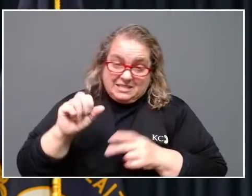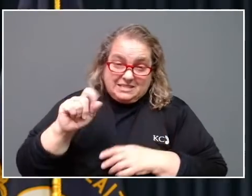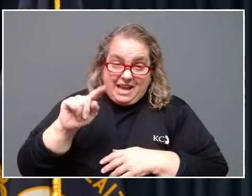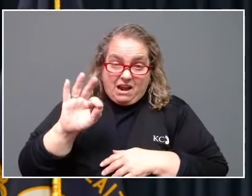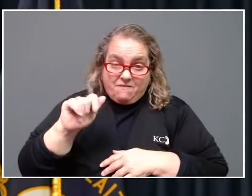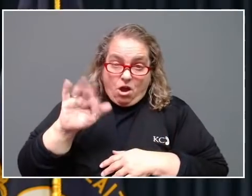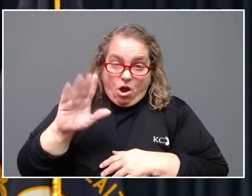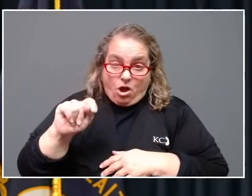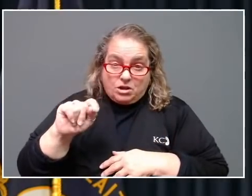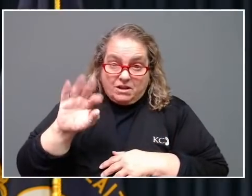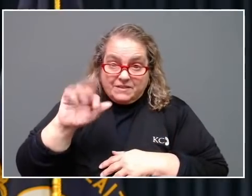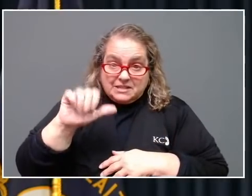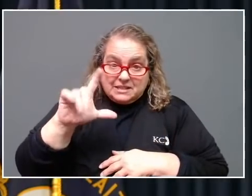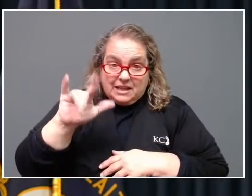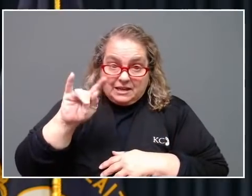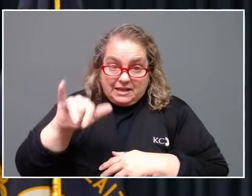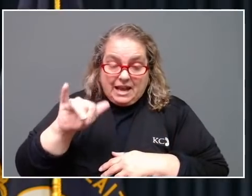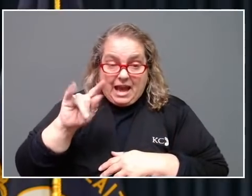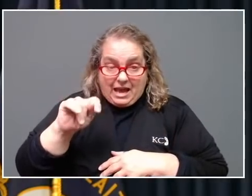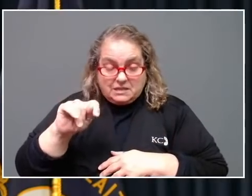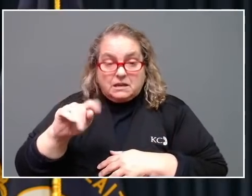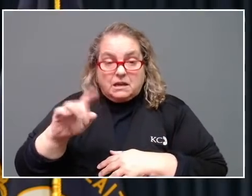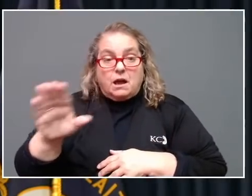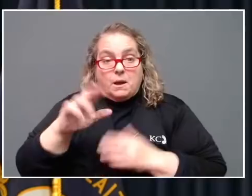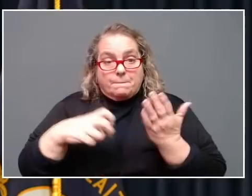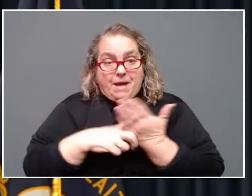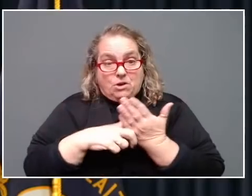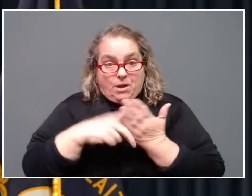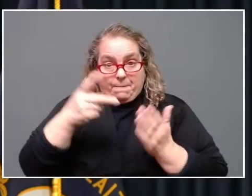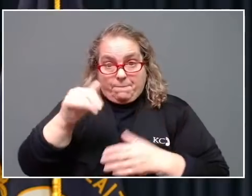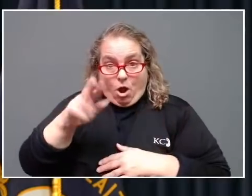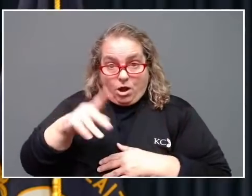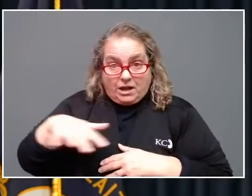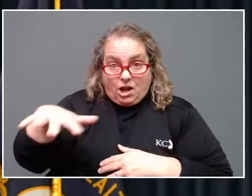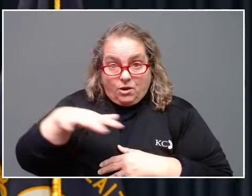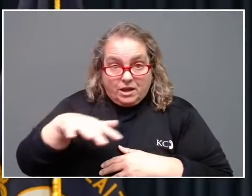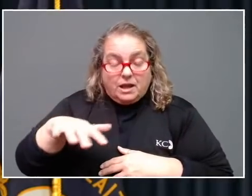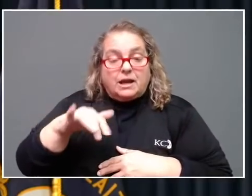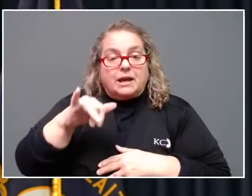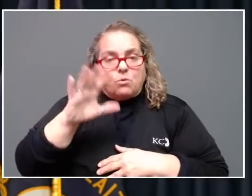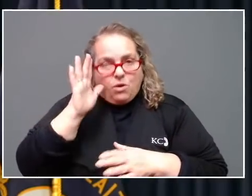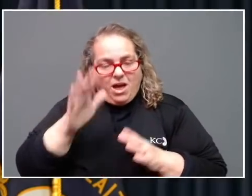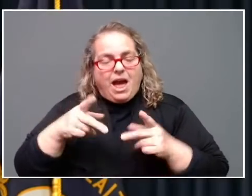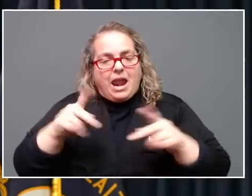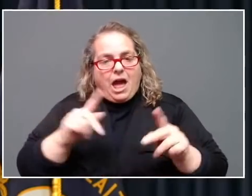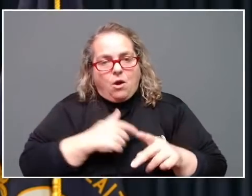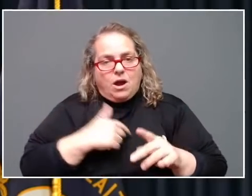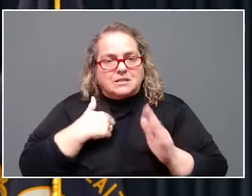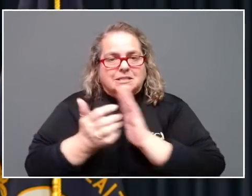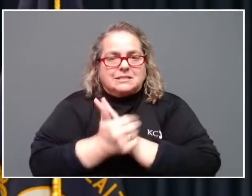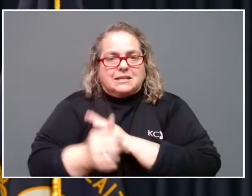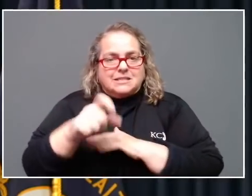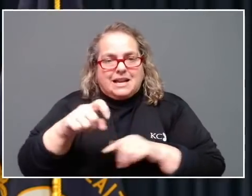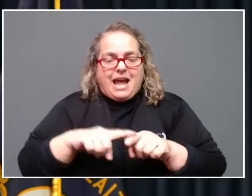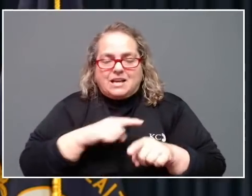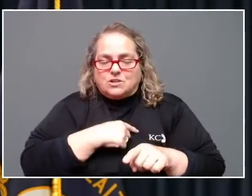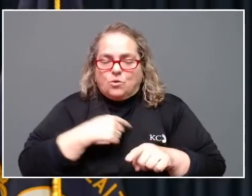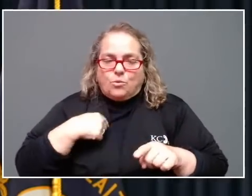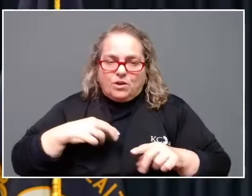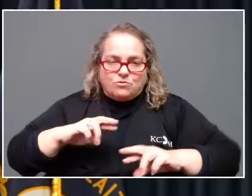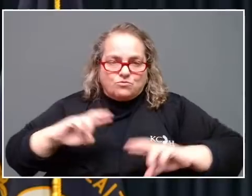Battery Park will allow Kentuckians to develop the skills needed as we prepare to usher in a new era of manufacturing